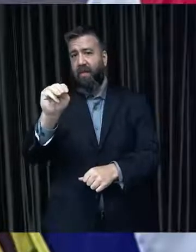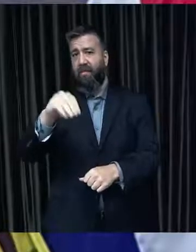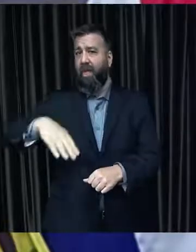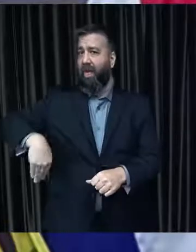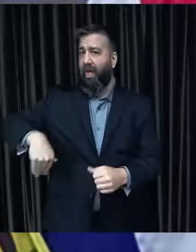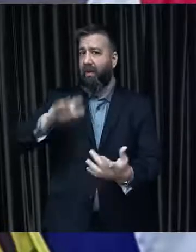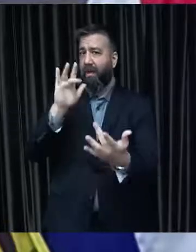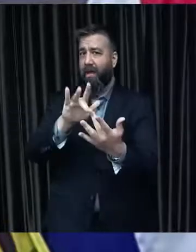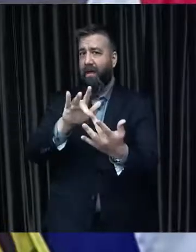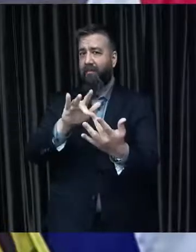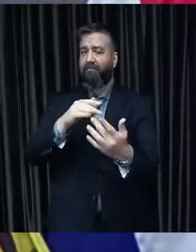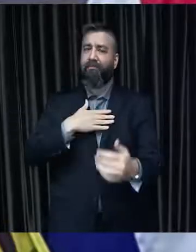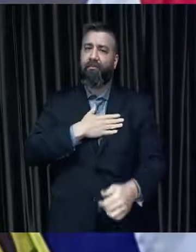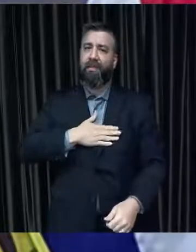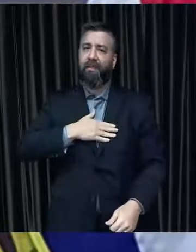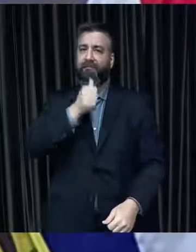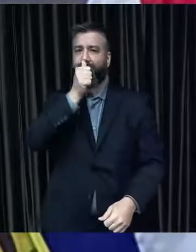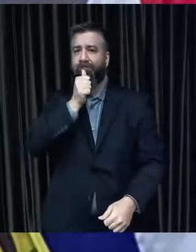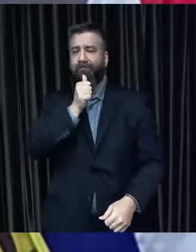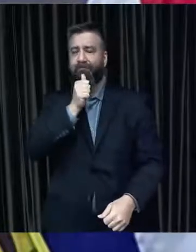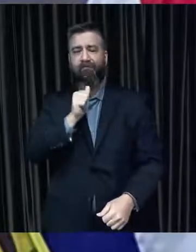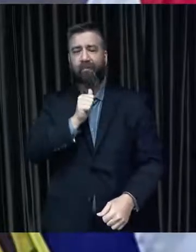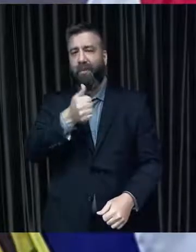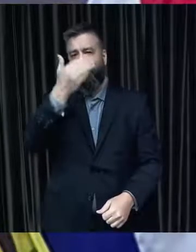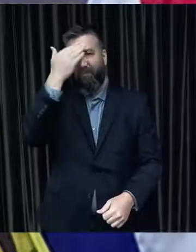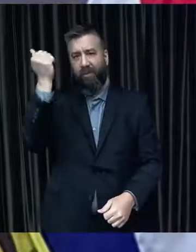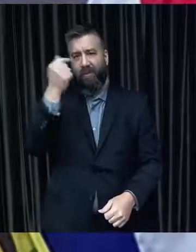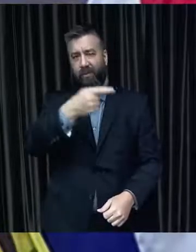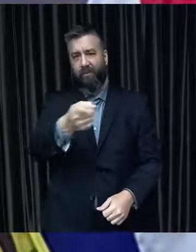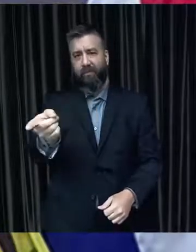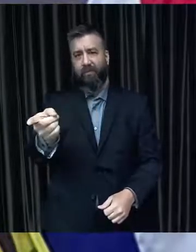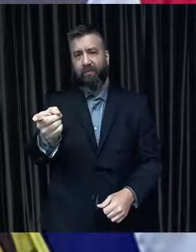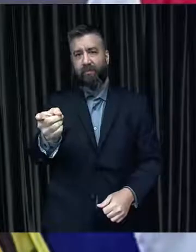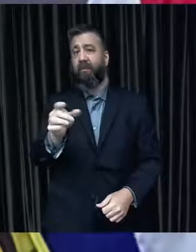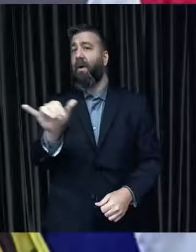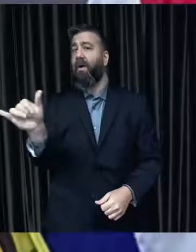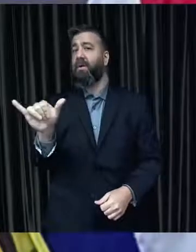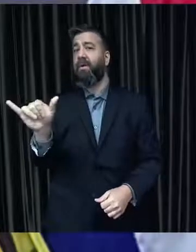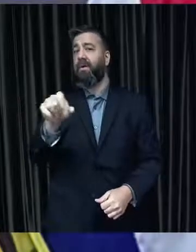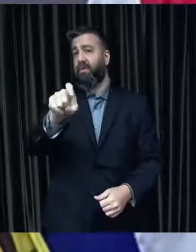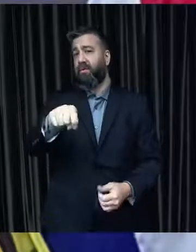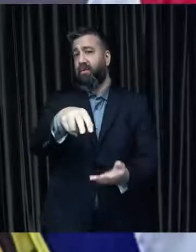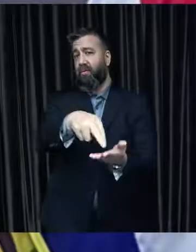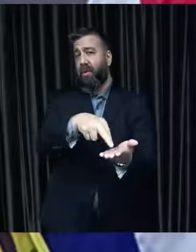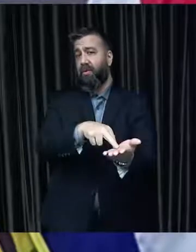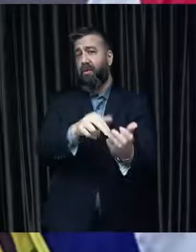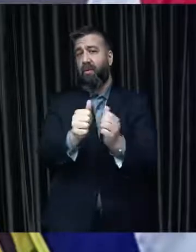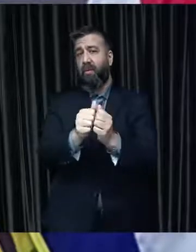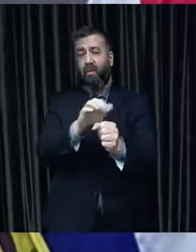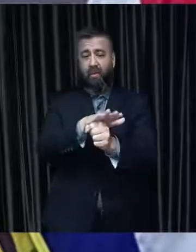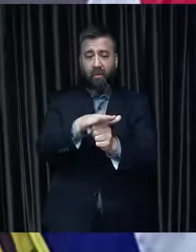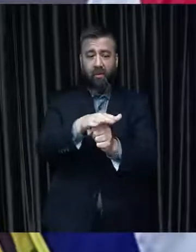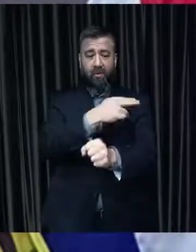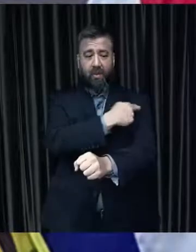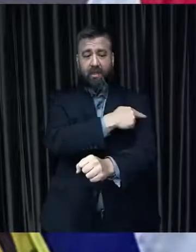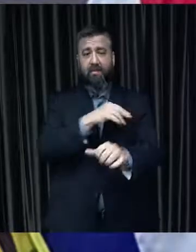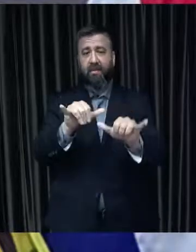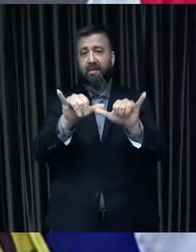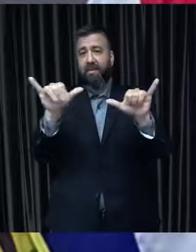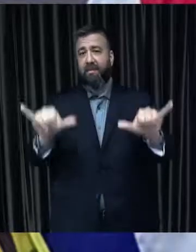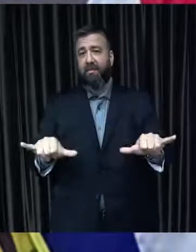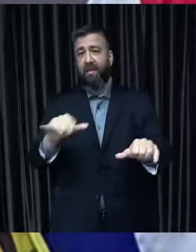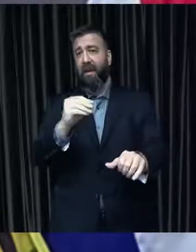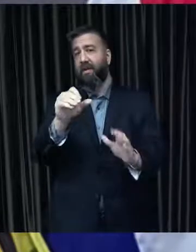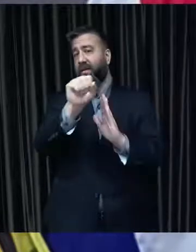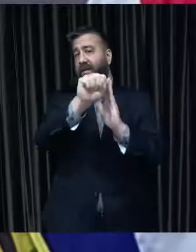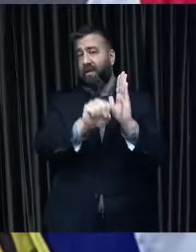We have not forgotten you. And remember, you should also register with local hospital systems and with the state. The state